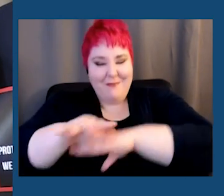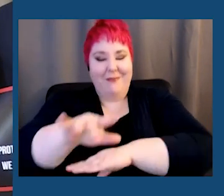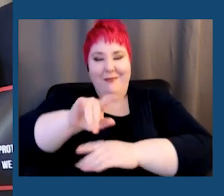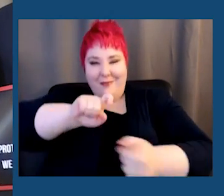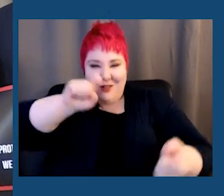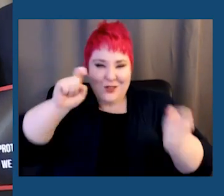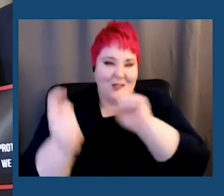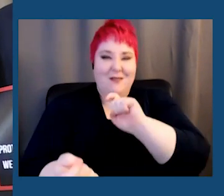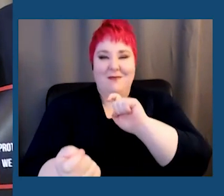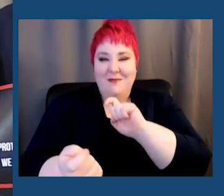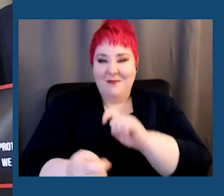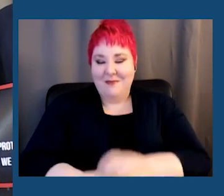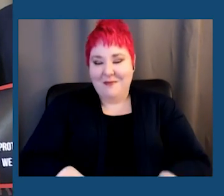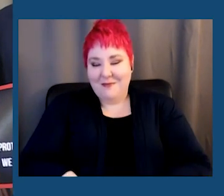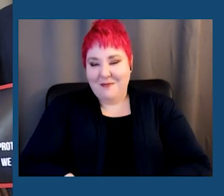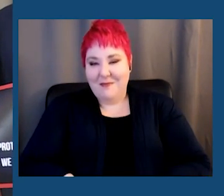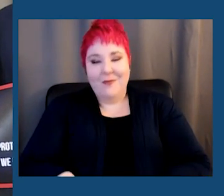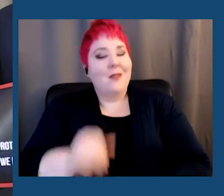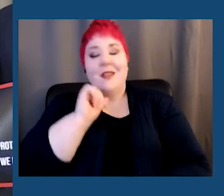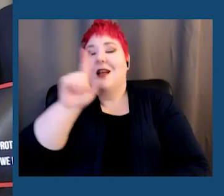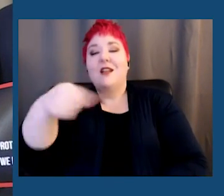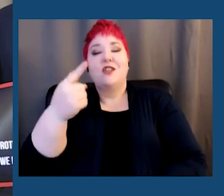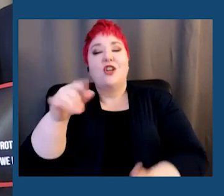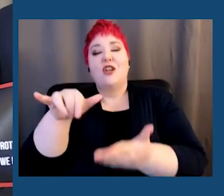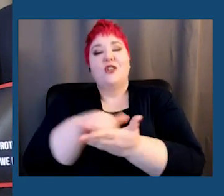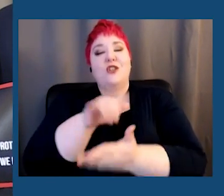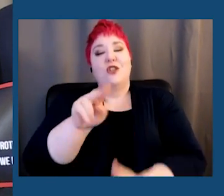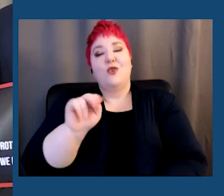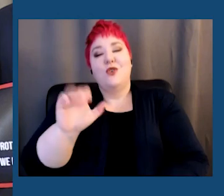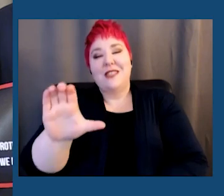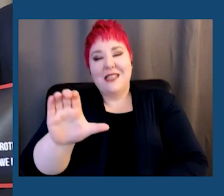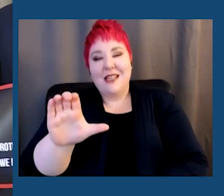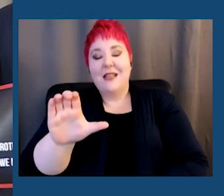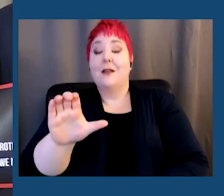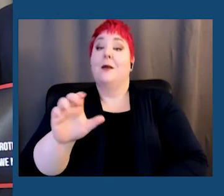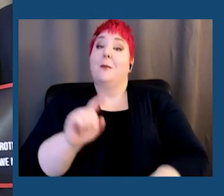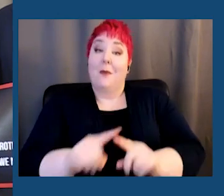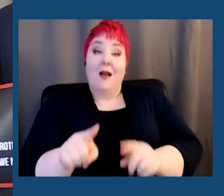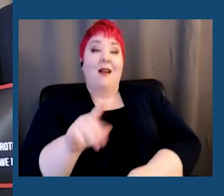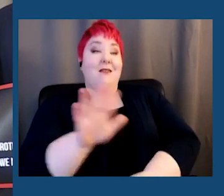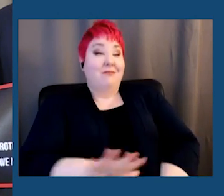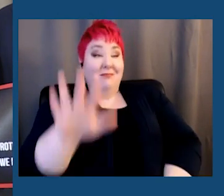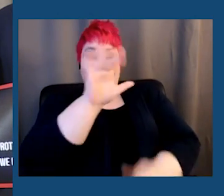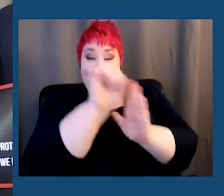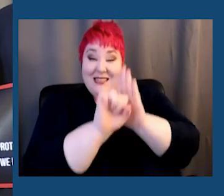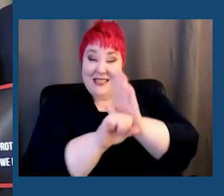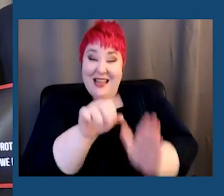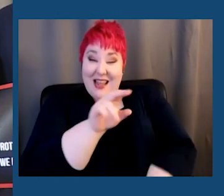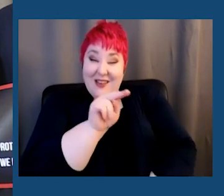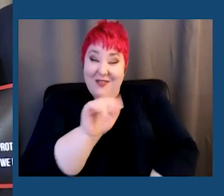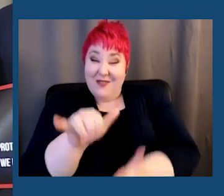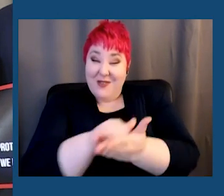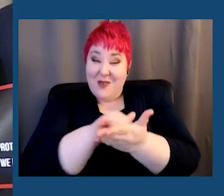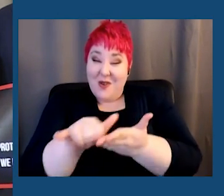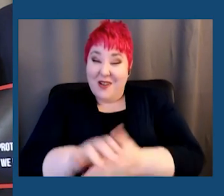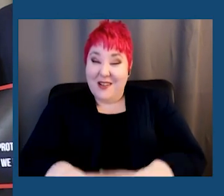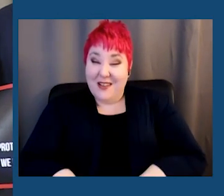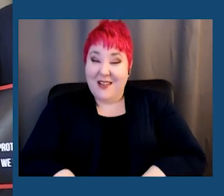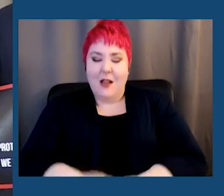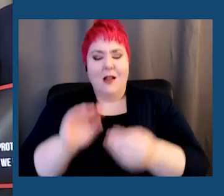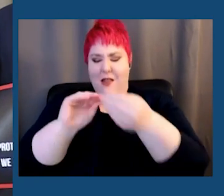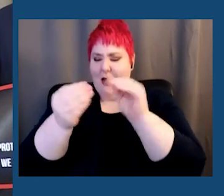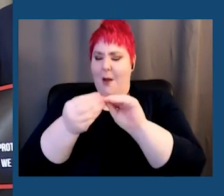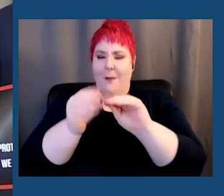Not just for New York City, for the state of New York. The numbers don't lie. The numbers don't